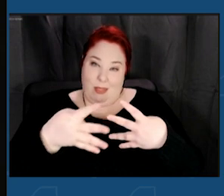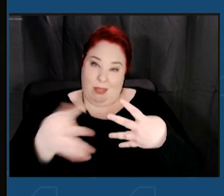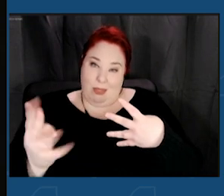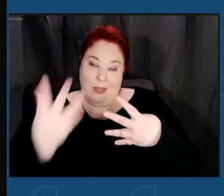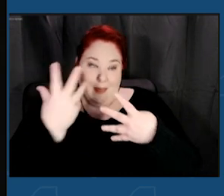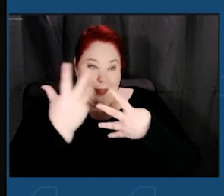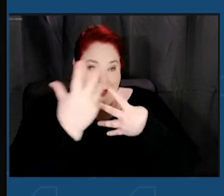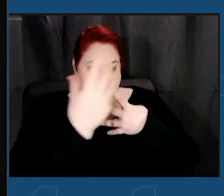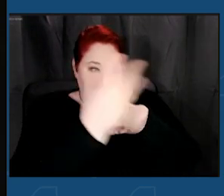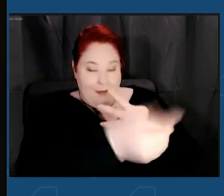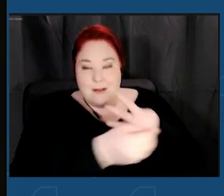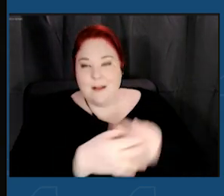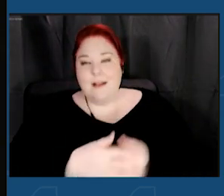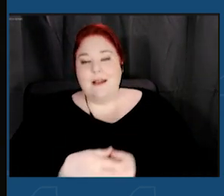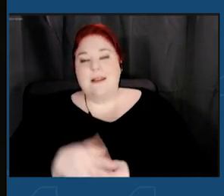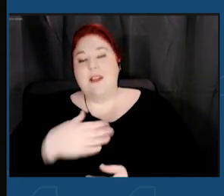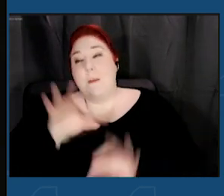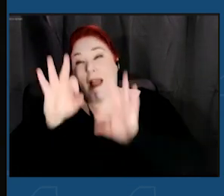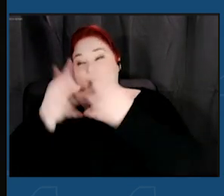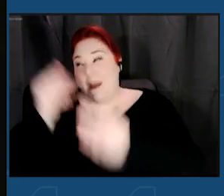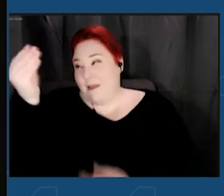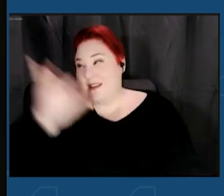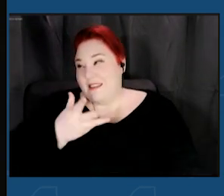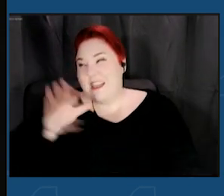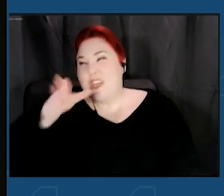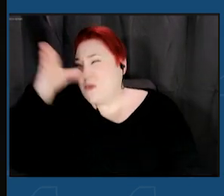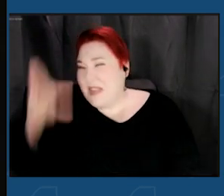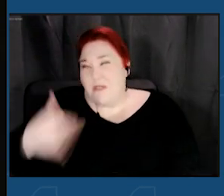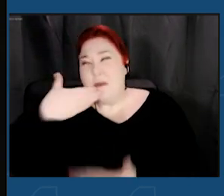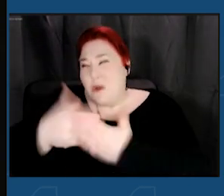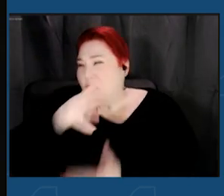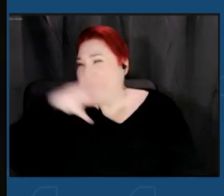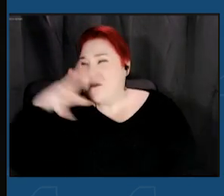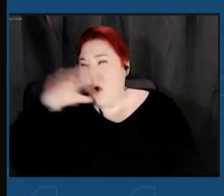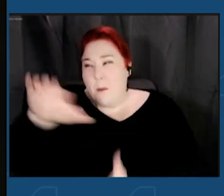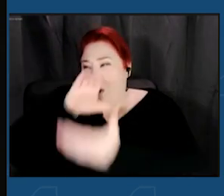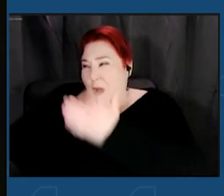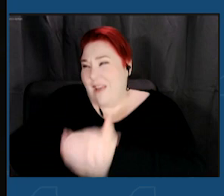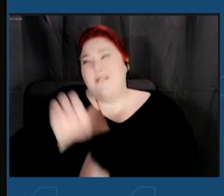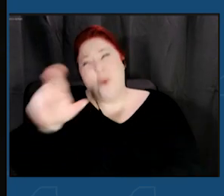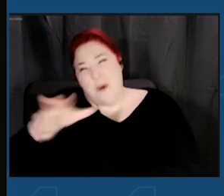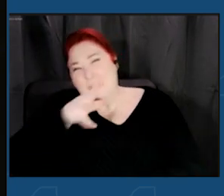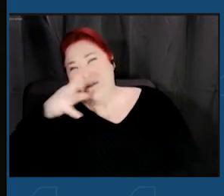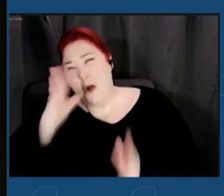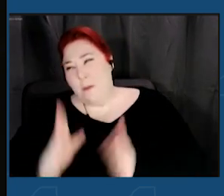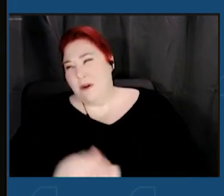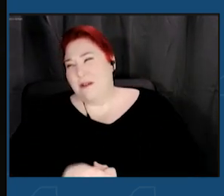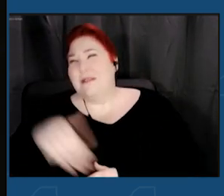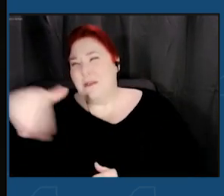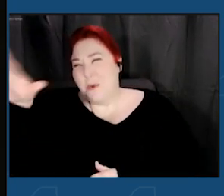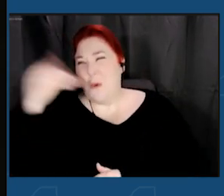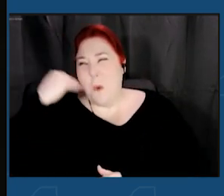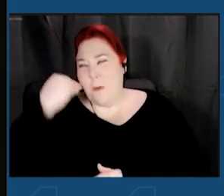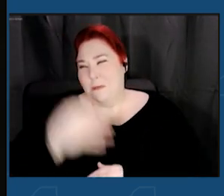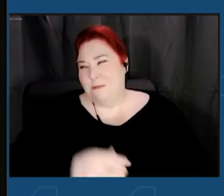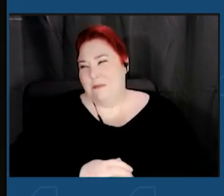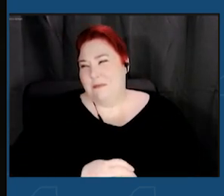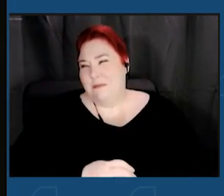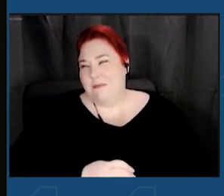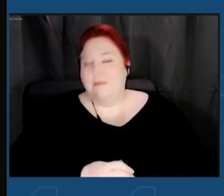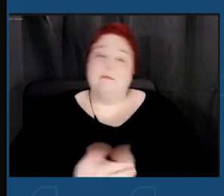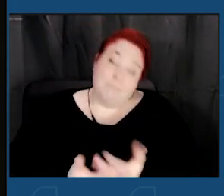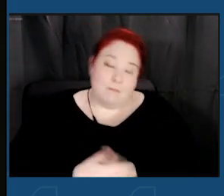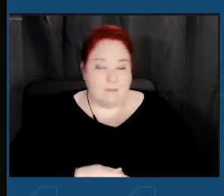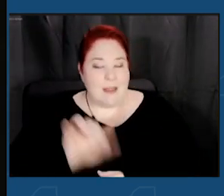me, Kathy, you'll never make a good farmer's wife or a farmer. Go home. So that was my career.